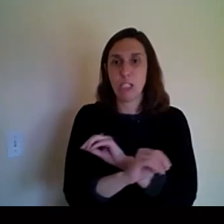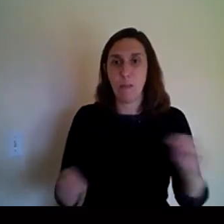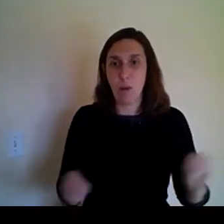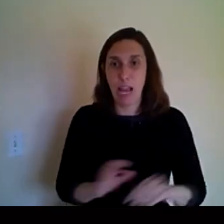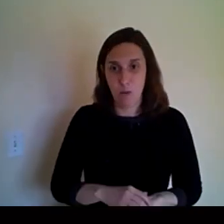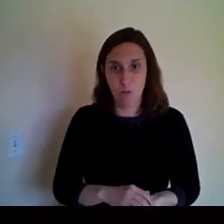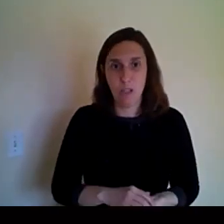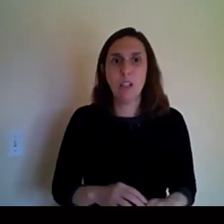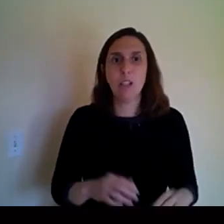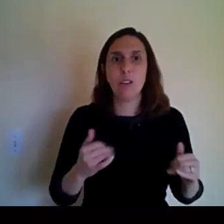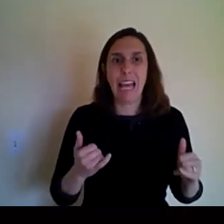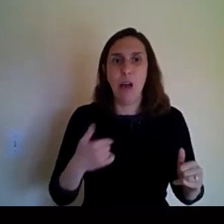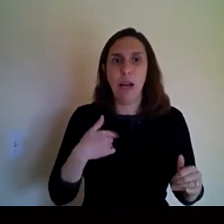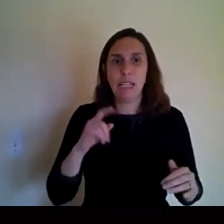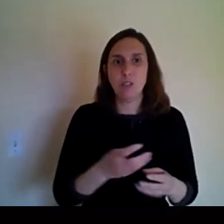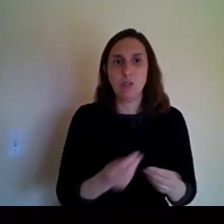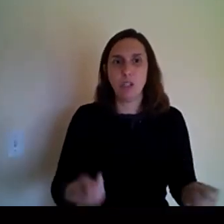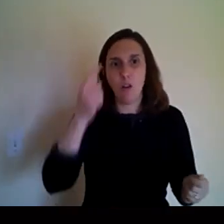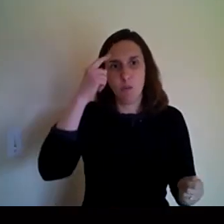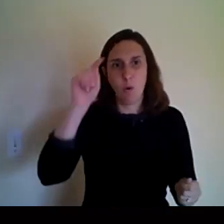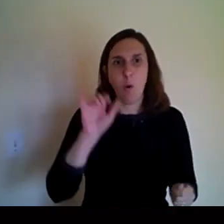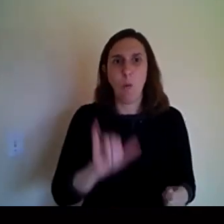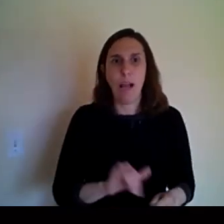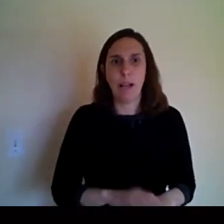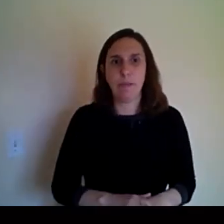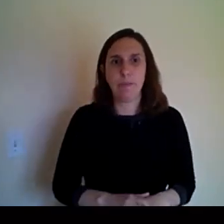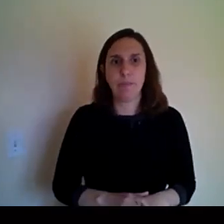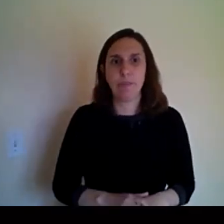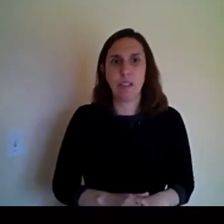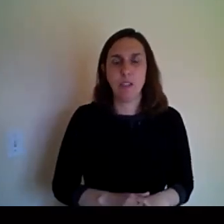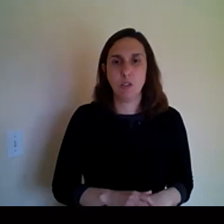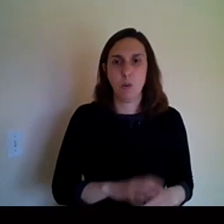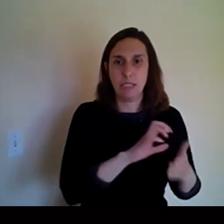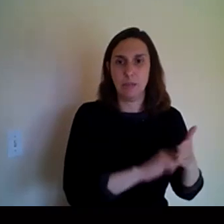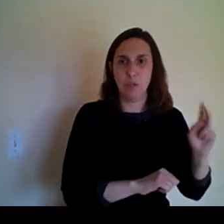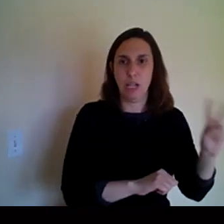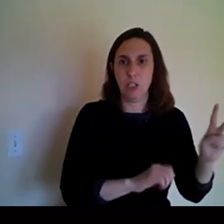I want to solve for y. So I'll subtract 2 from both sides.